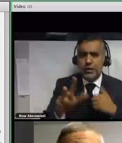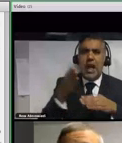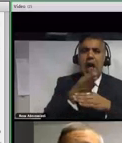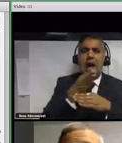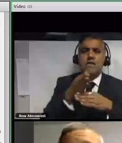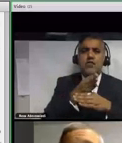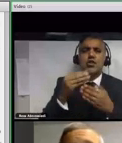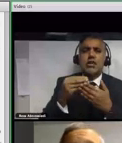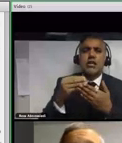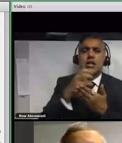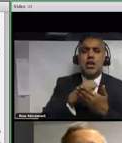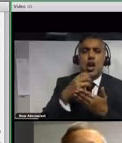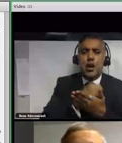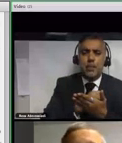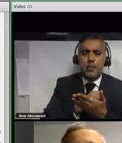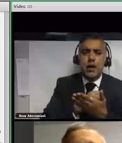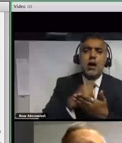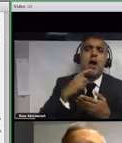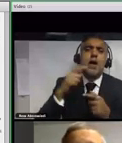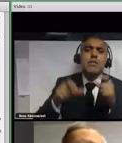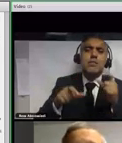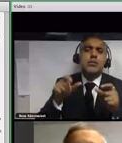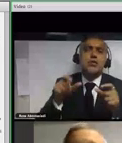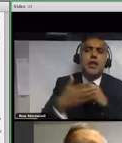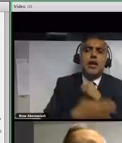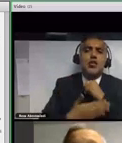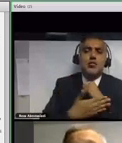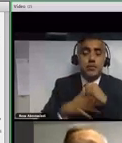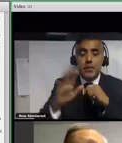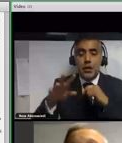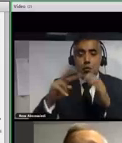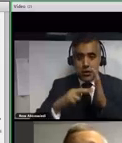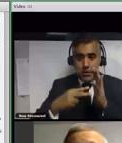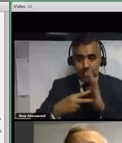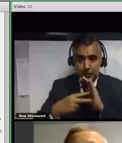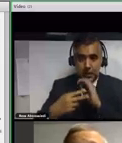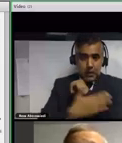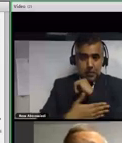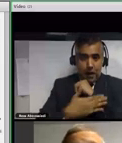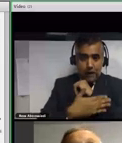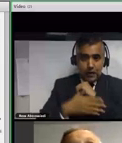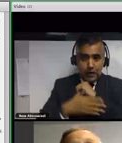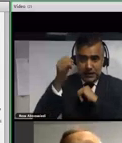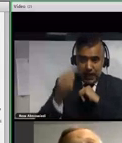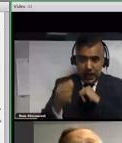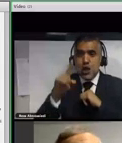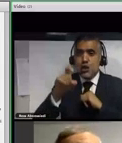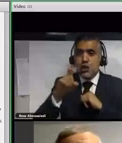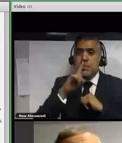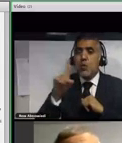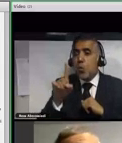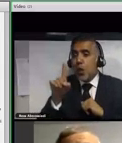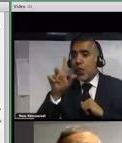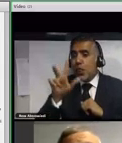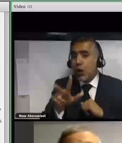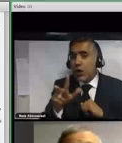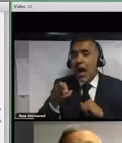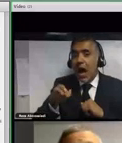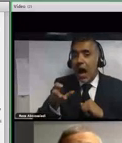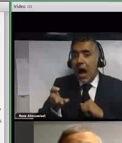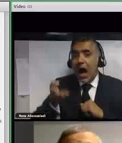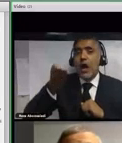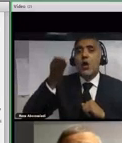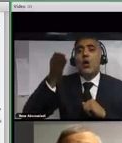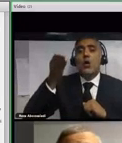income of a person in that country. That means that the poverty line really should be 1/3 higher